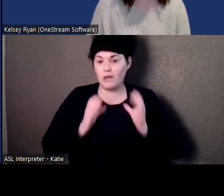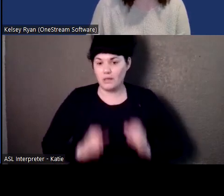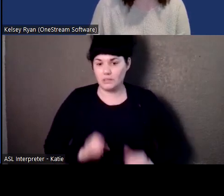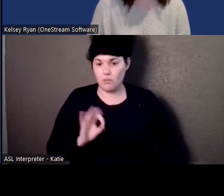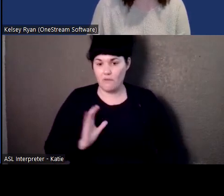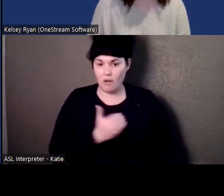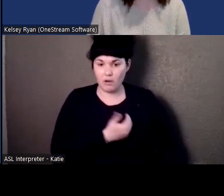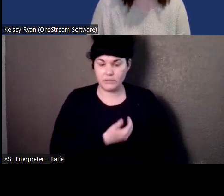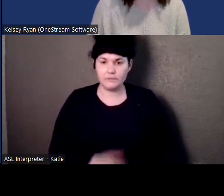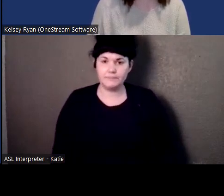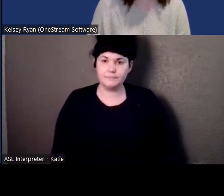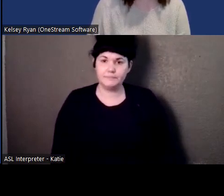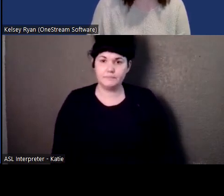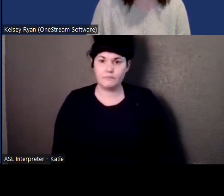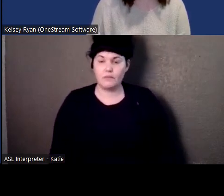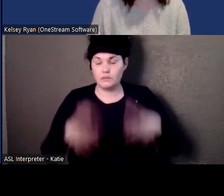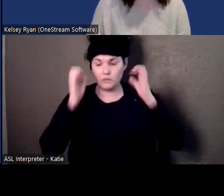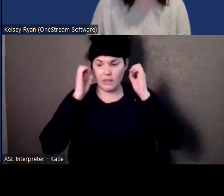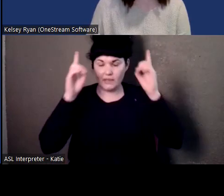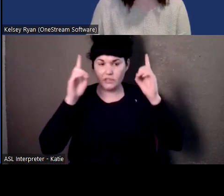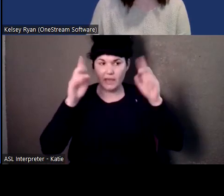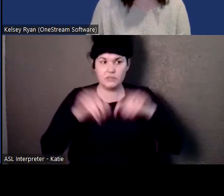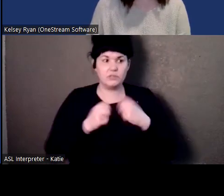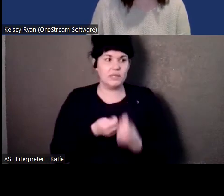The education team would be a really cool place to start